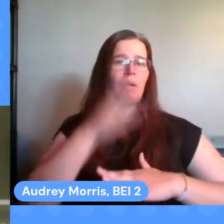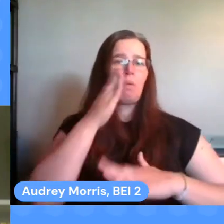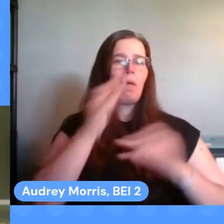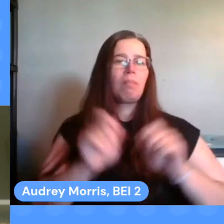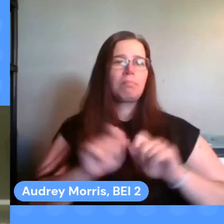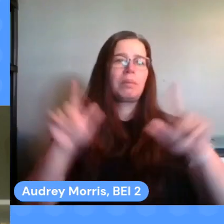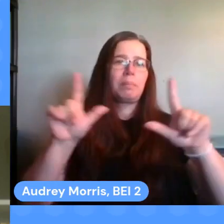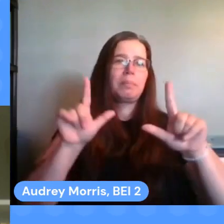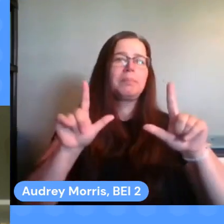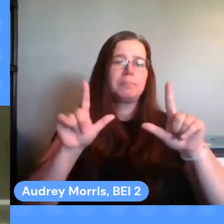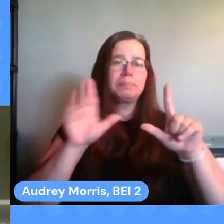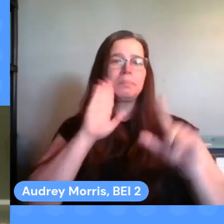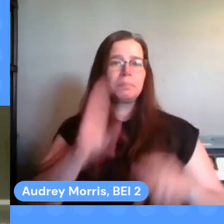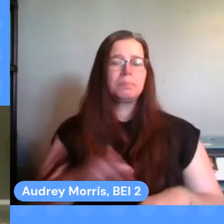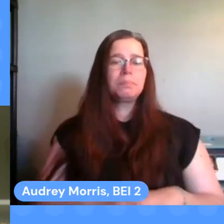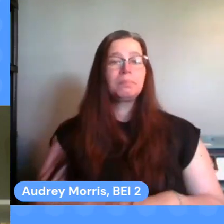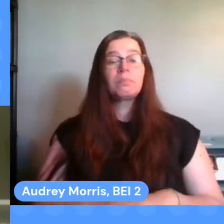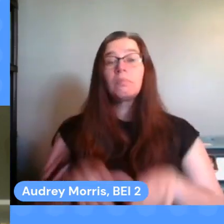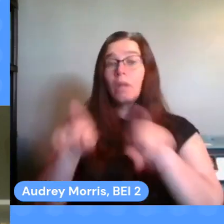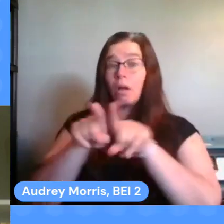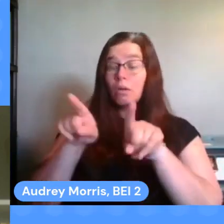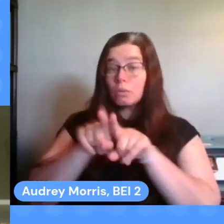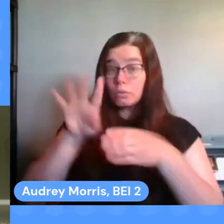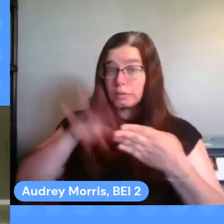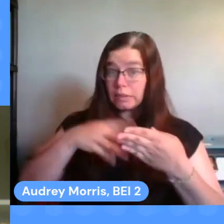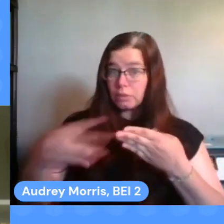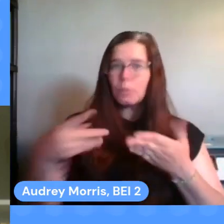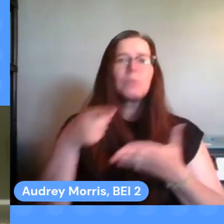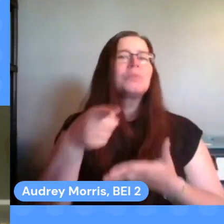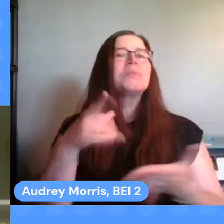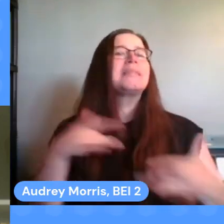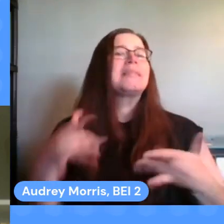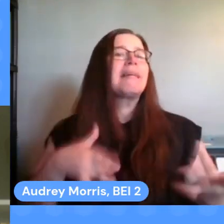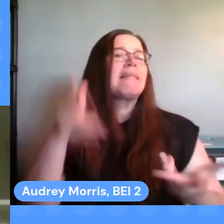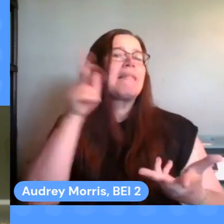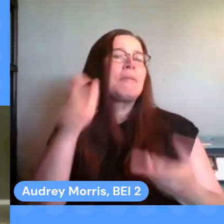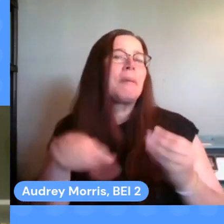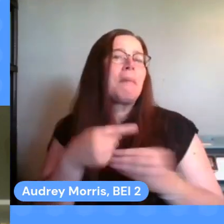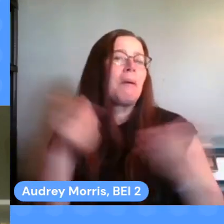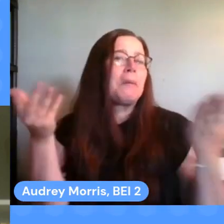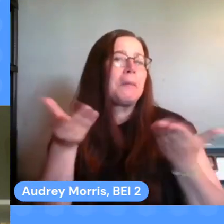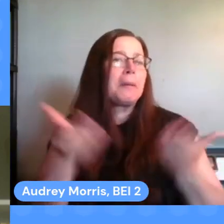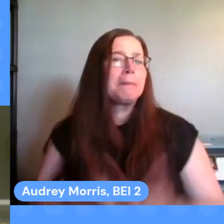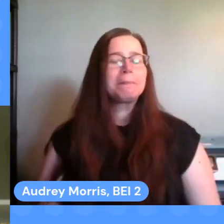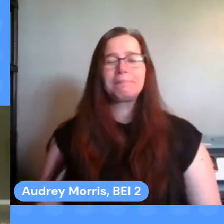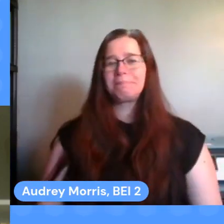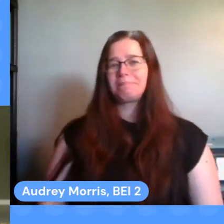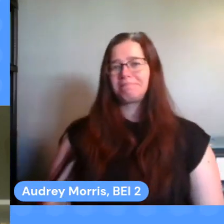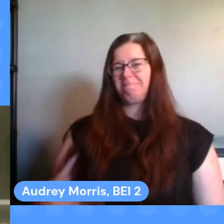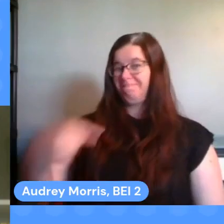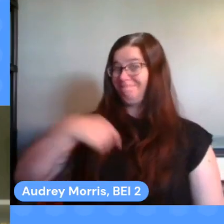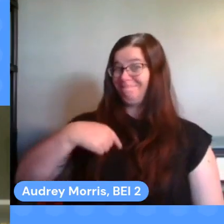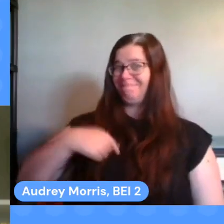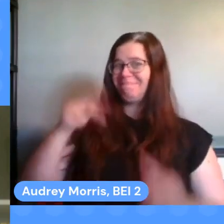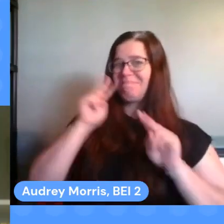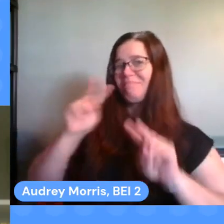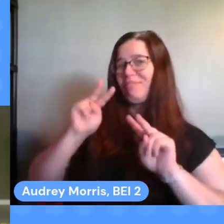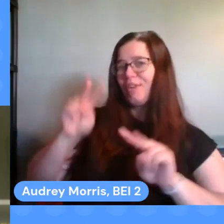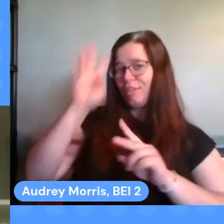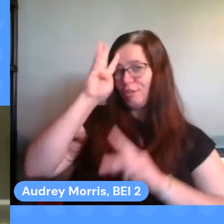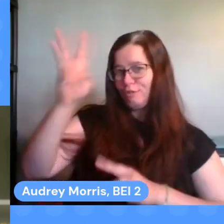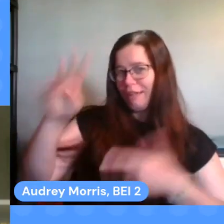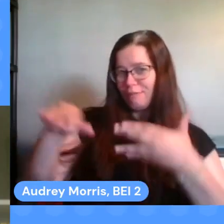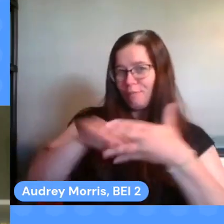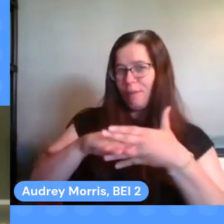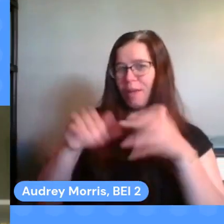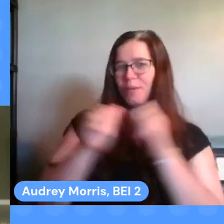screen. Speaking of the schedule, Nisa, what are you excited to hear more about today? I'm looking forward to the creative break featuring